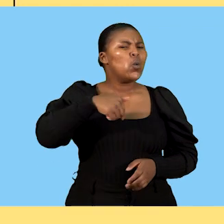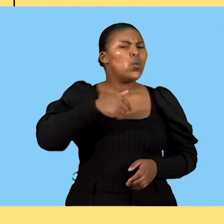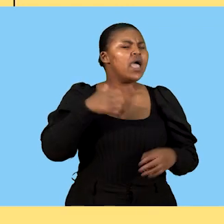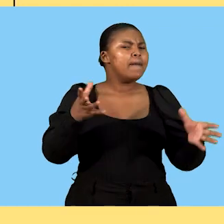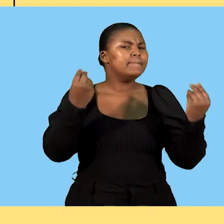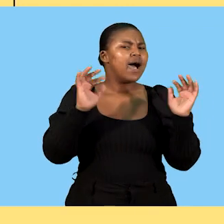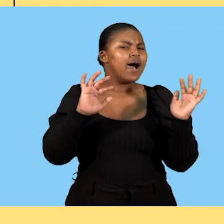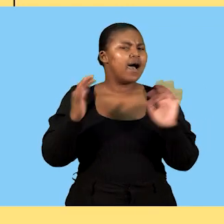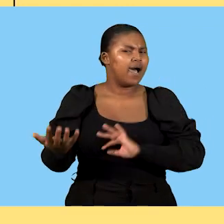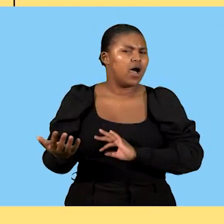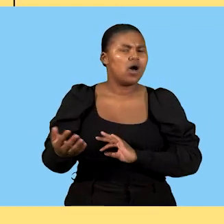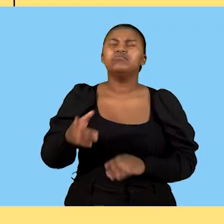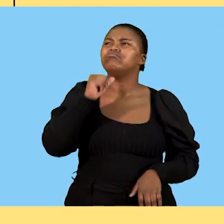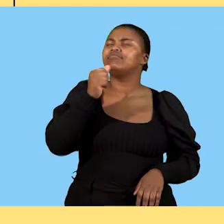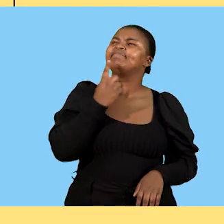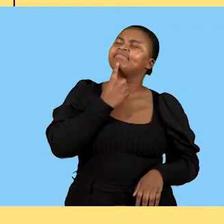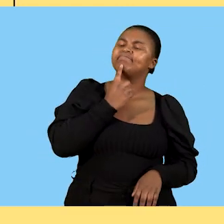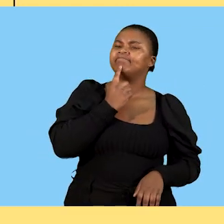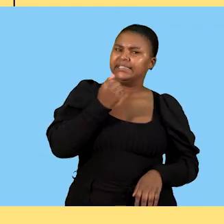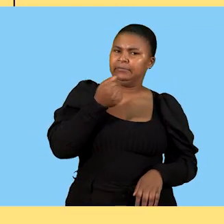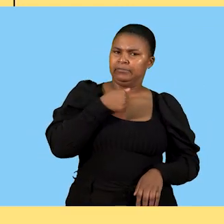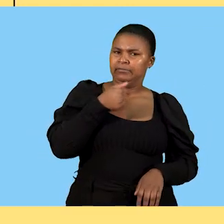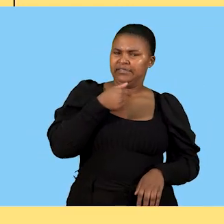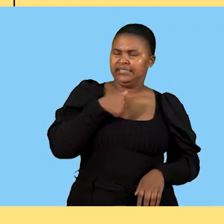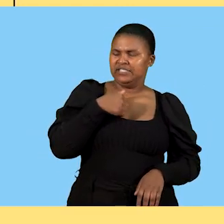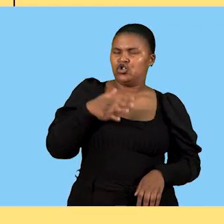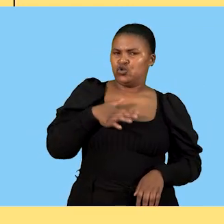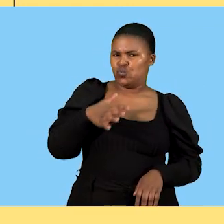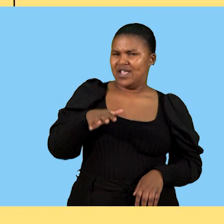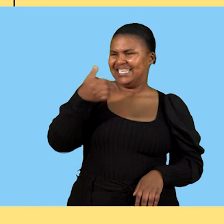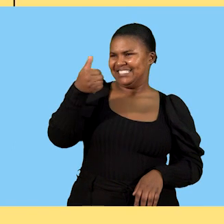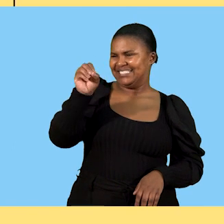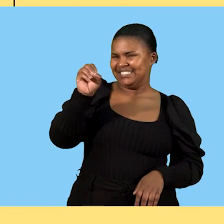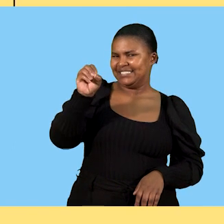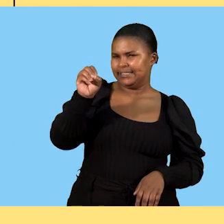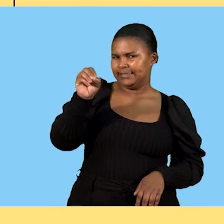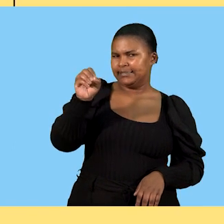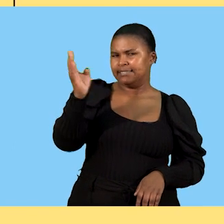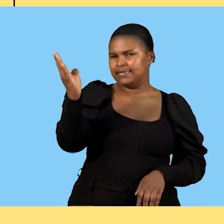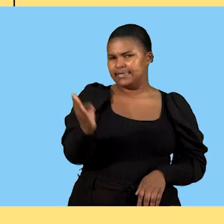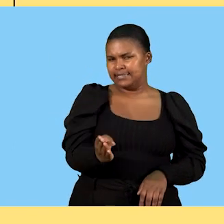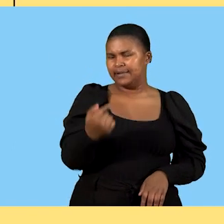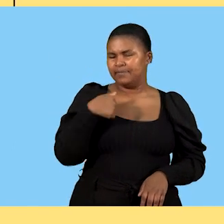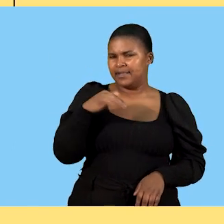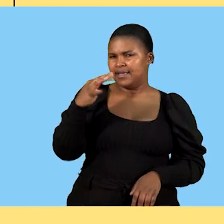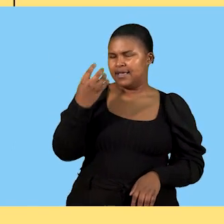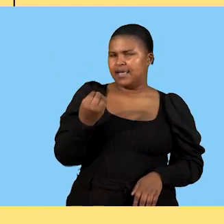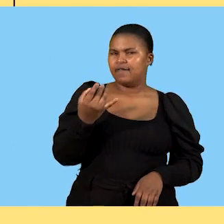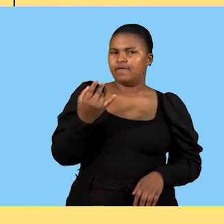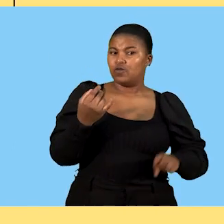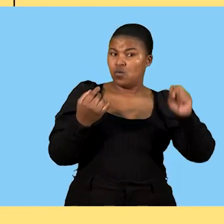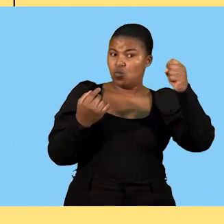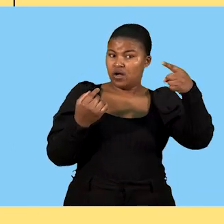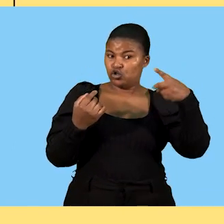we need to say, what I want is 60, the 60 cents. And what I have, your have must have two